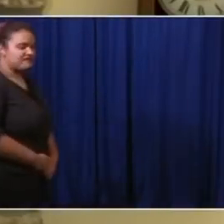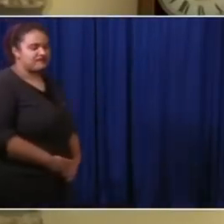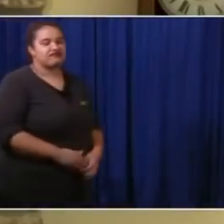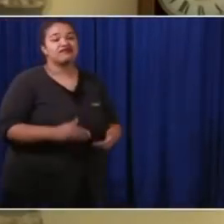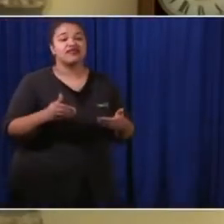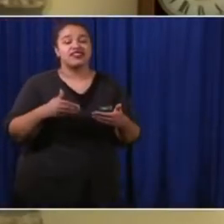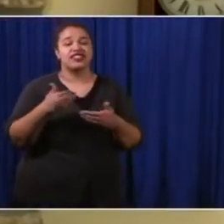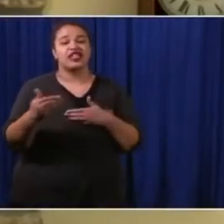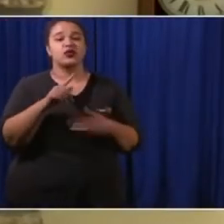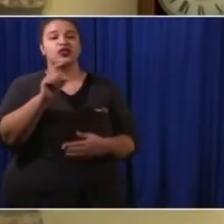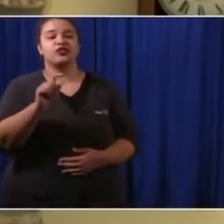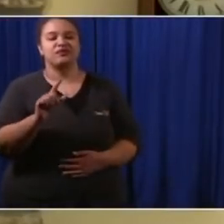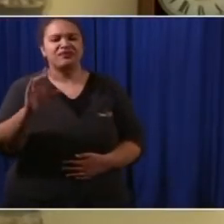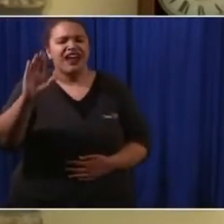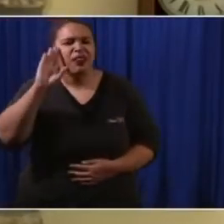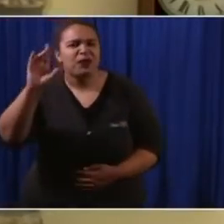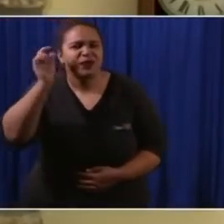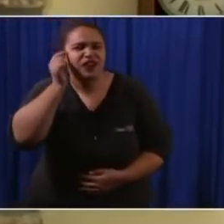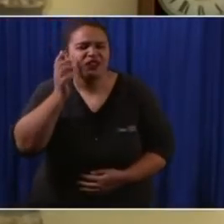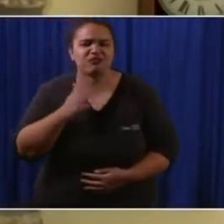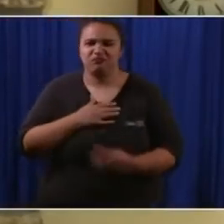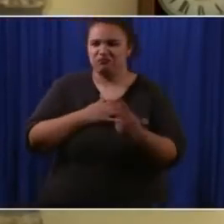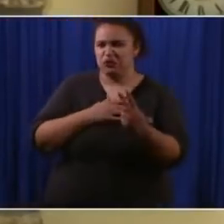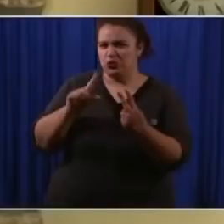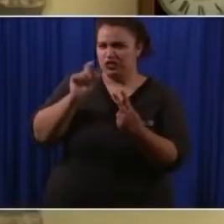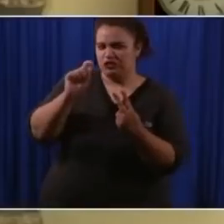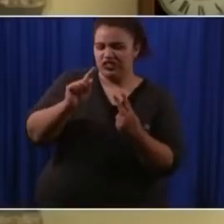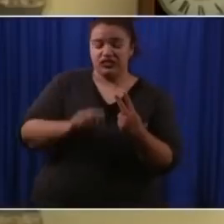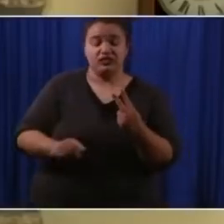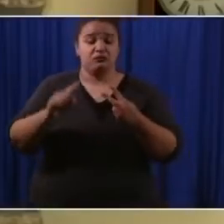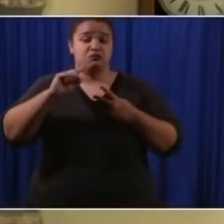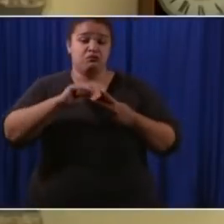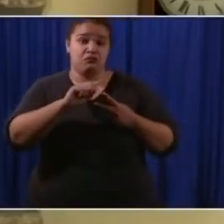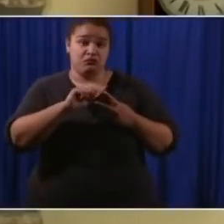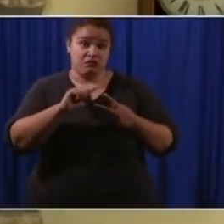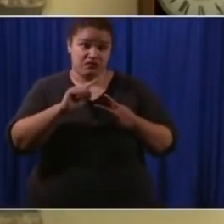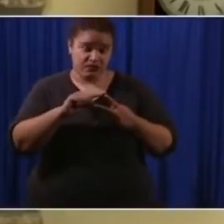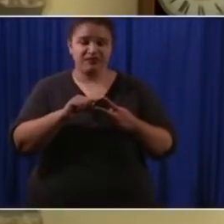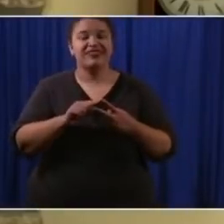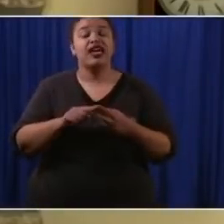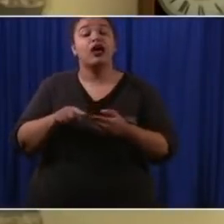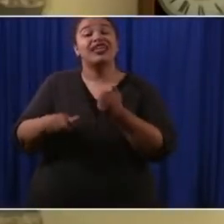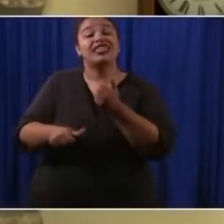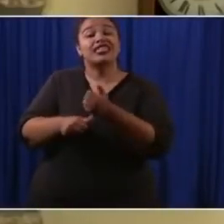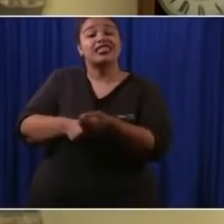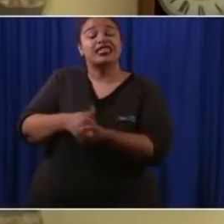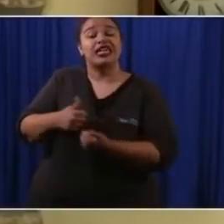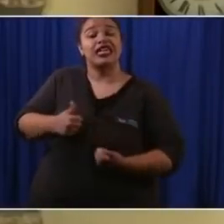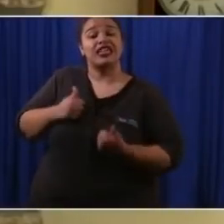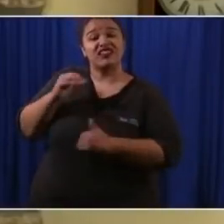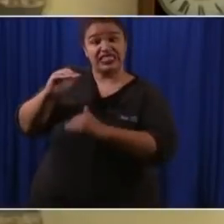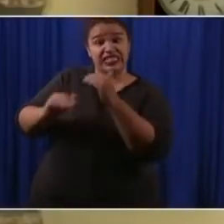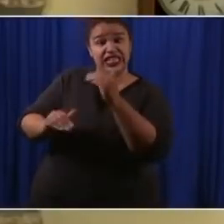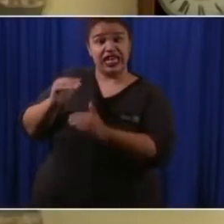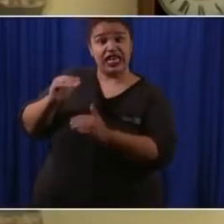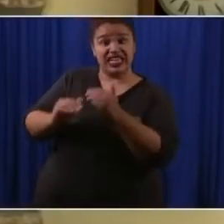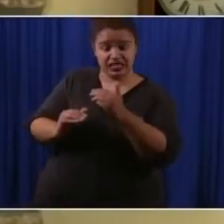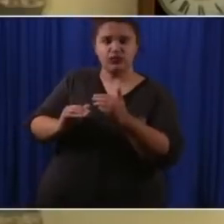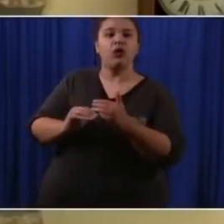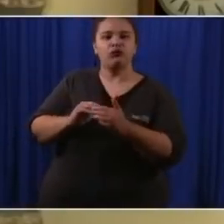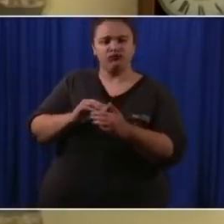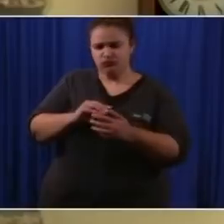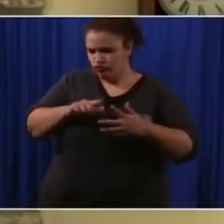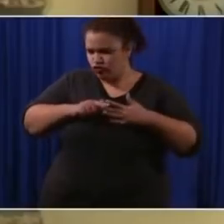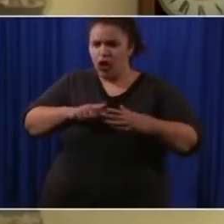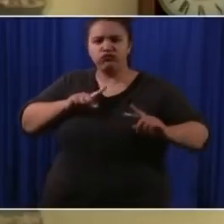quick questions. One is, once testing starts in the assisted living facilities, how confident are you